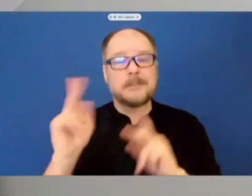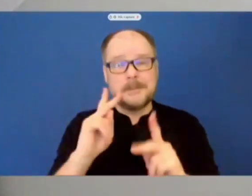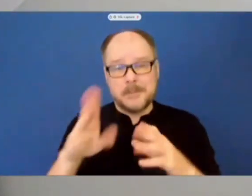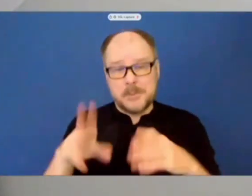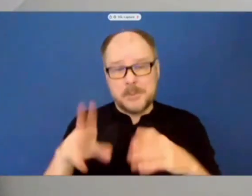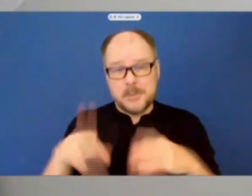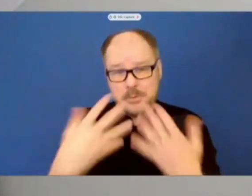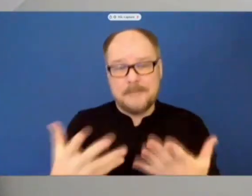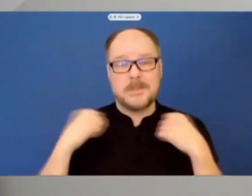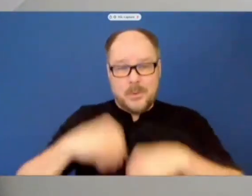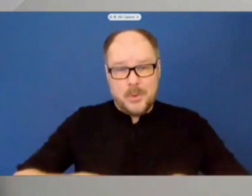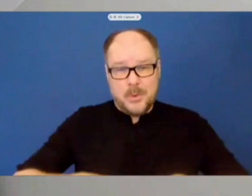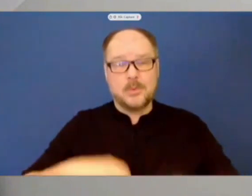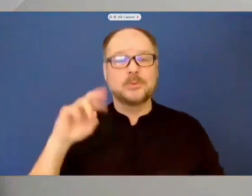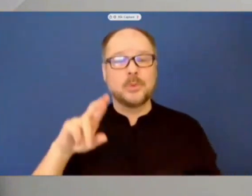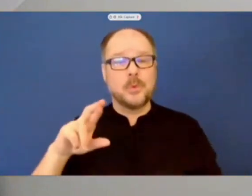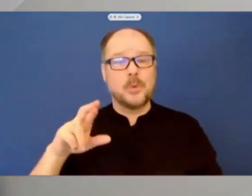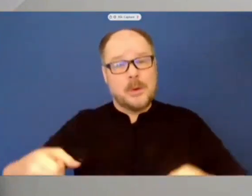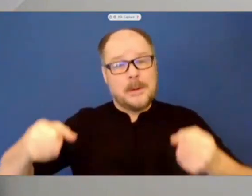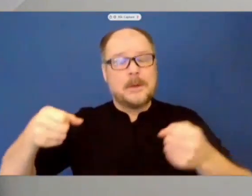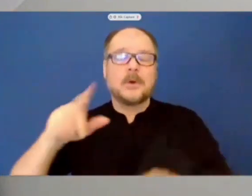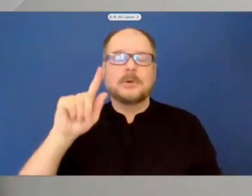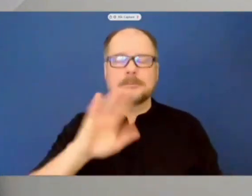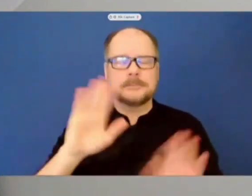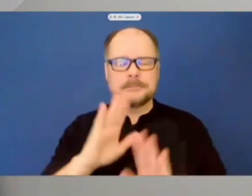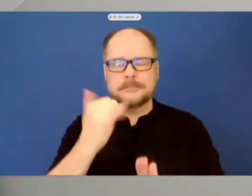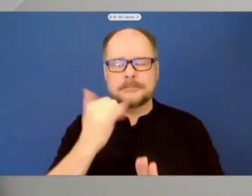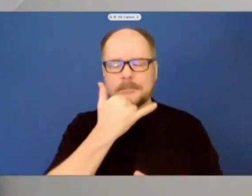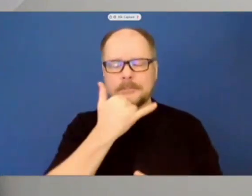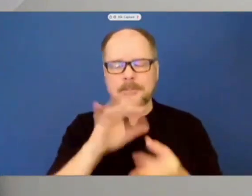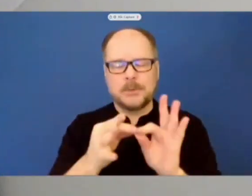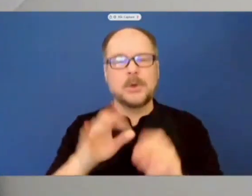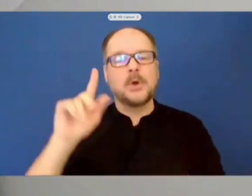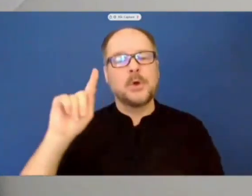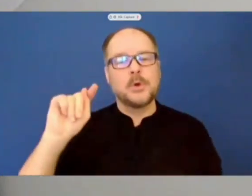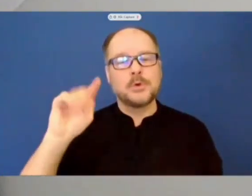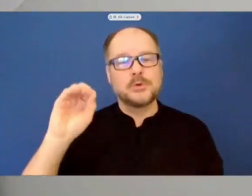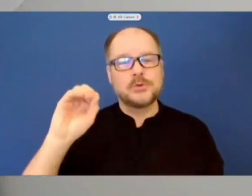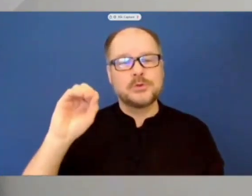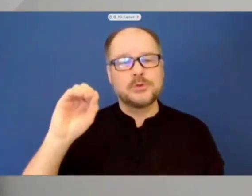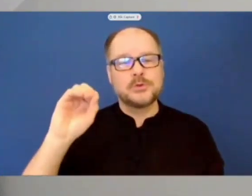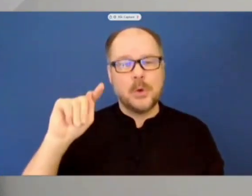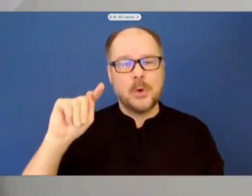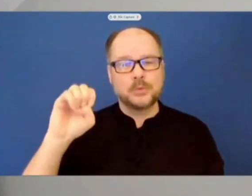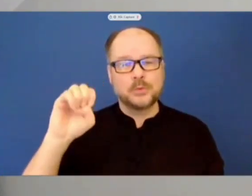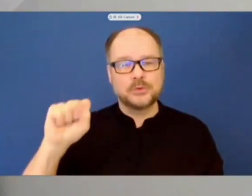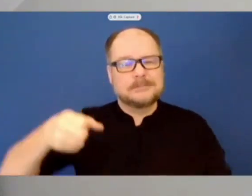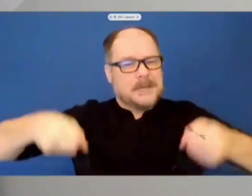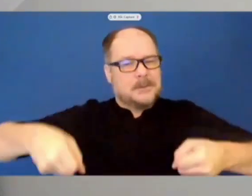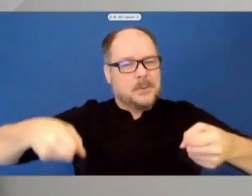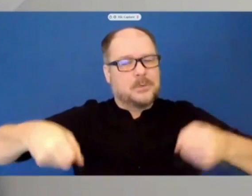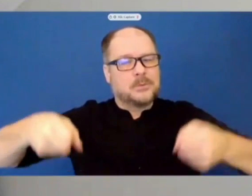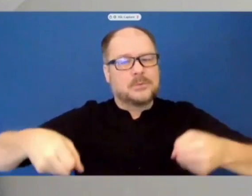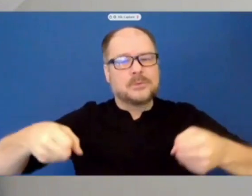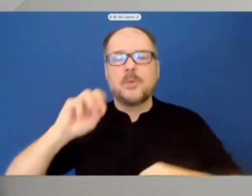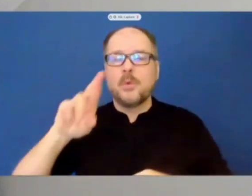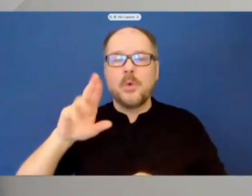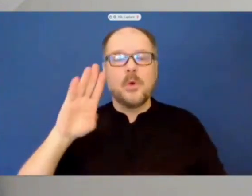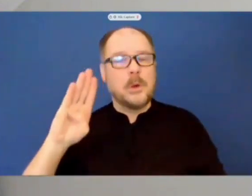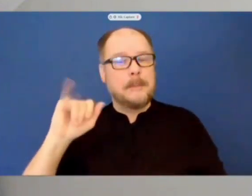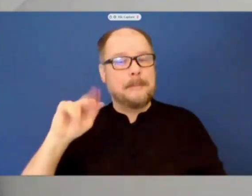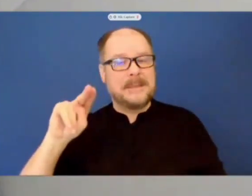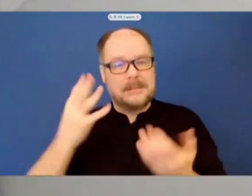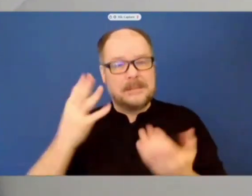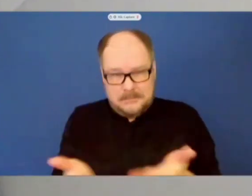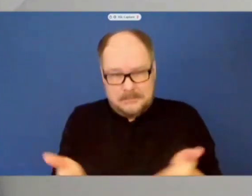take 2 totes or bins with them, working with storage company to say that if there